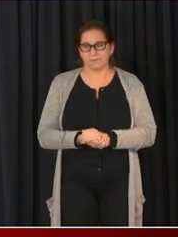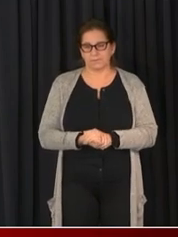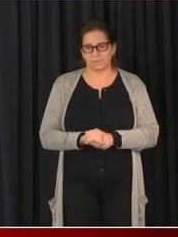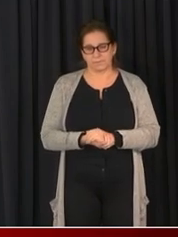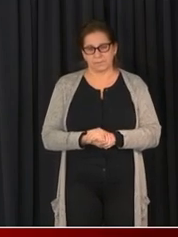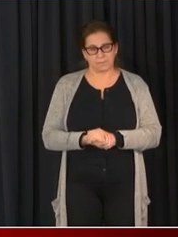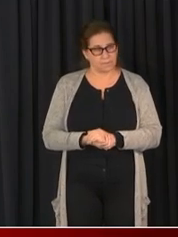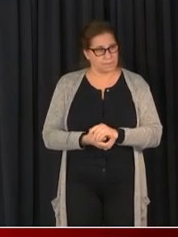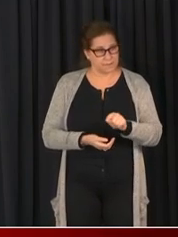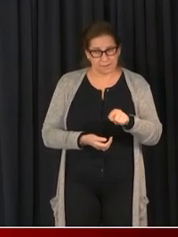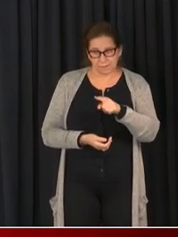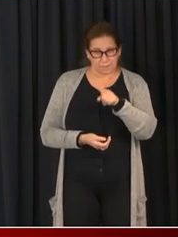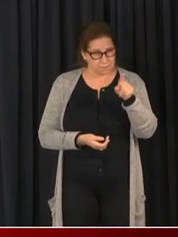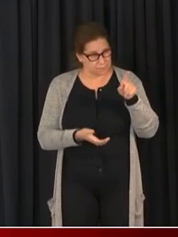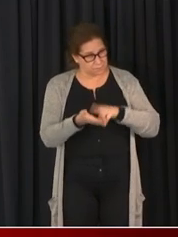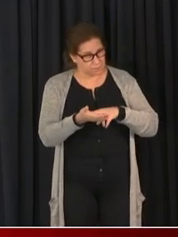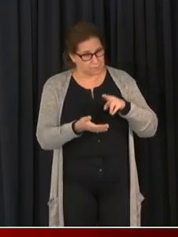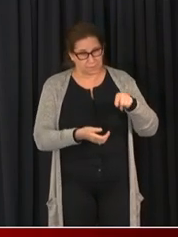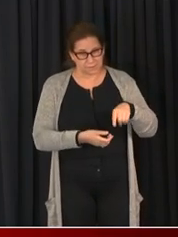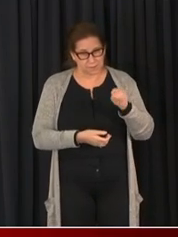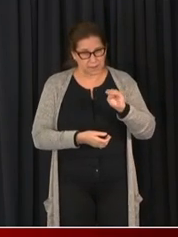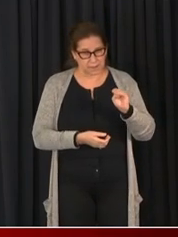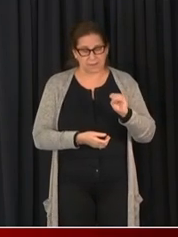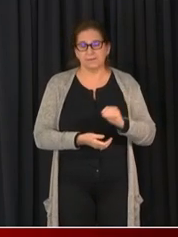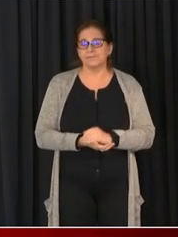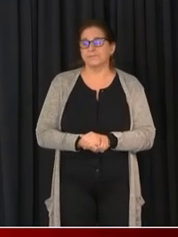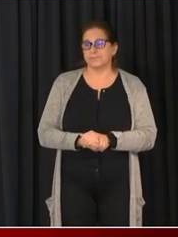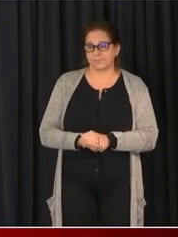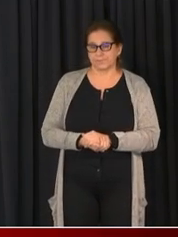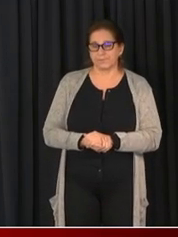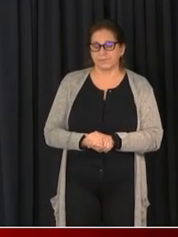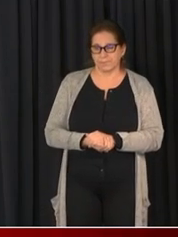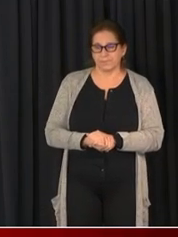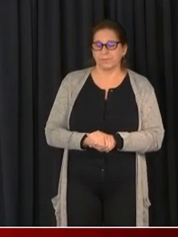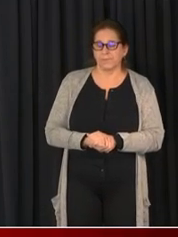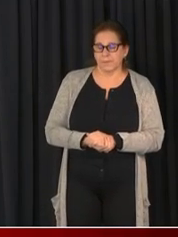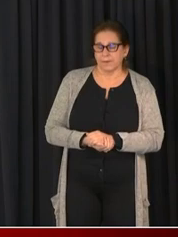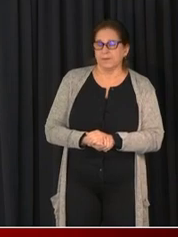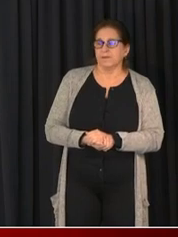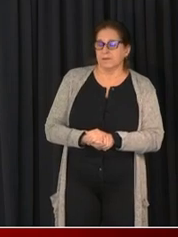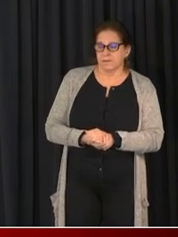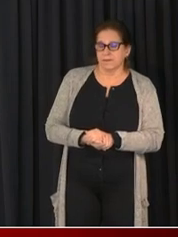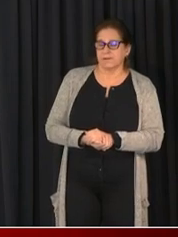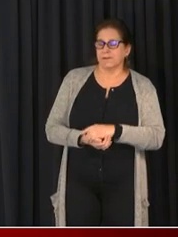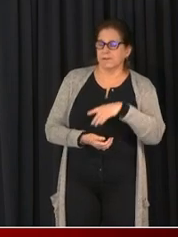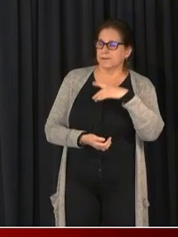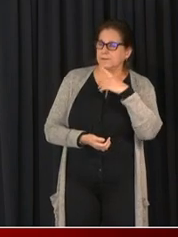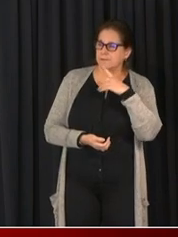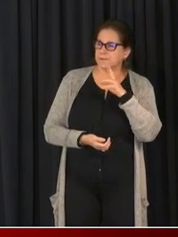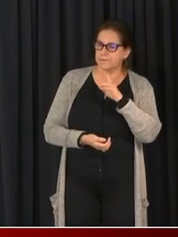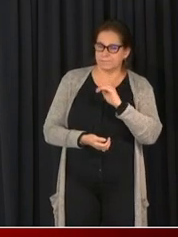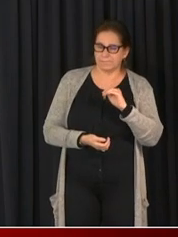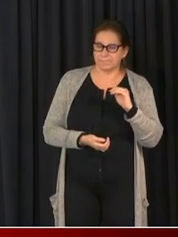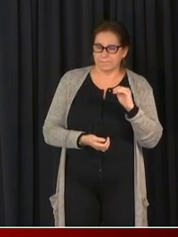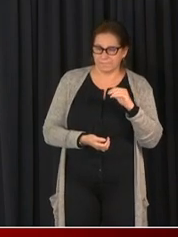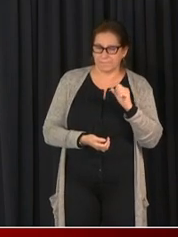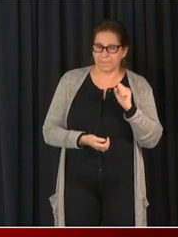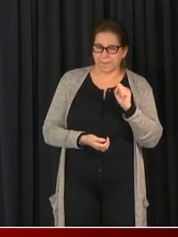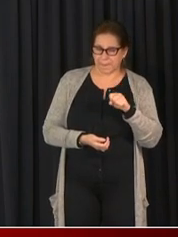that Monday's new list, or is that something separate from the Monday list? It replaces the Monday